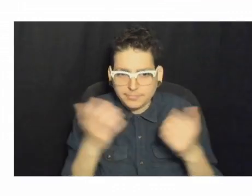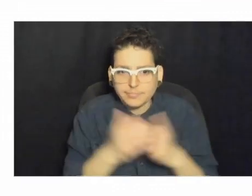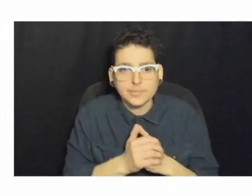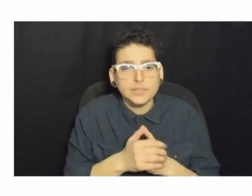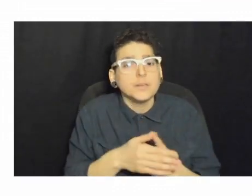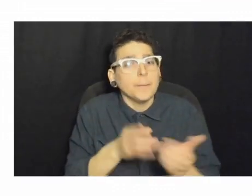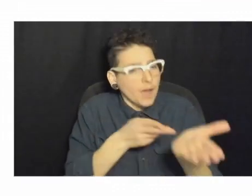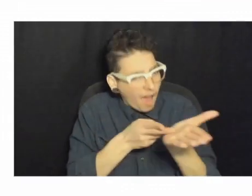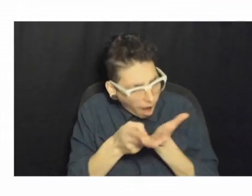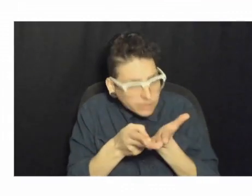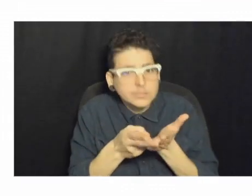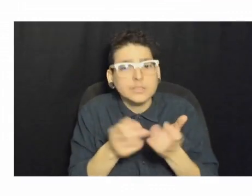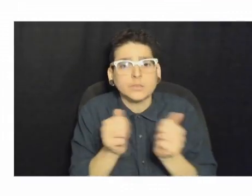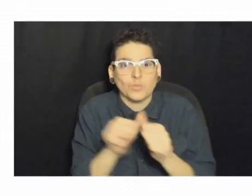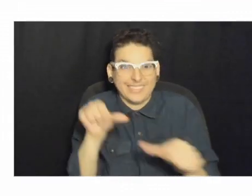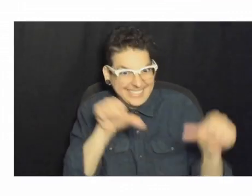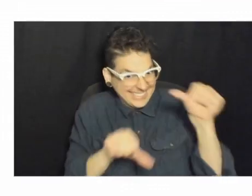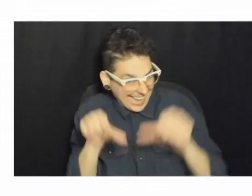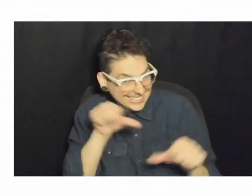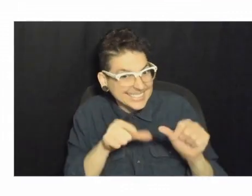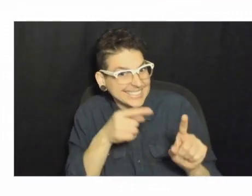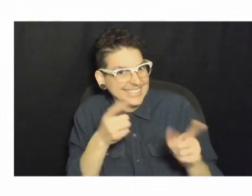that humility and